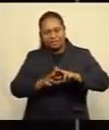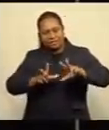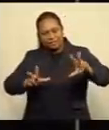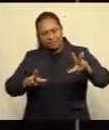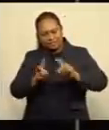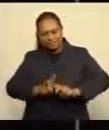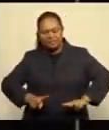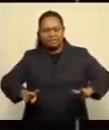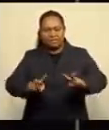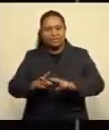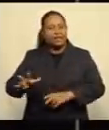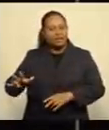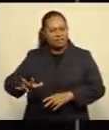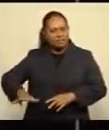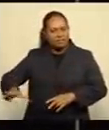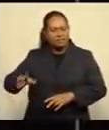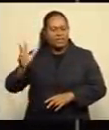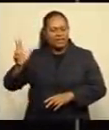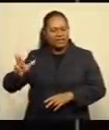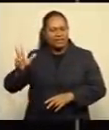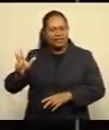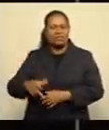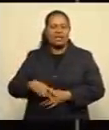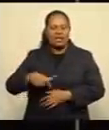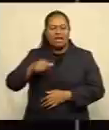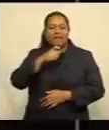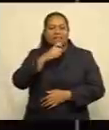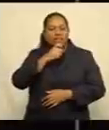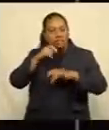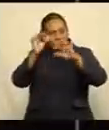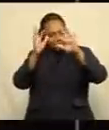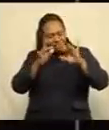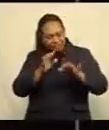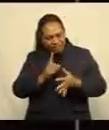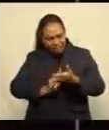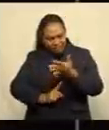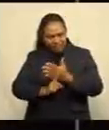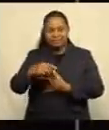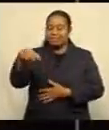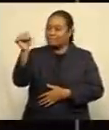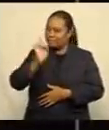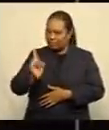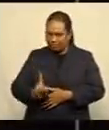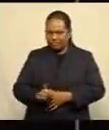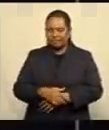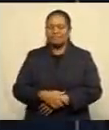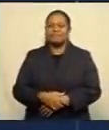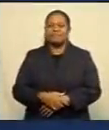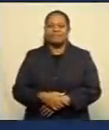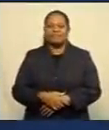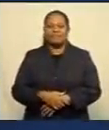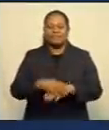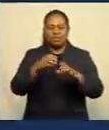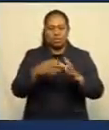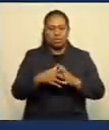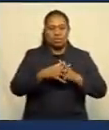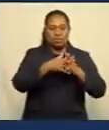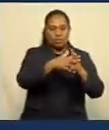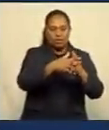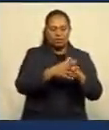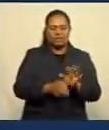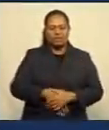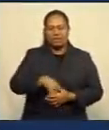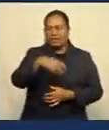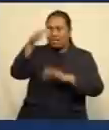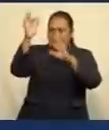Lomai Viti groups. Elsewhere, afternoon showers and thunderstorms was experienced. In the west, there were